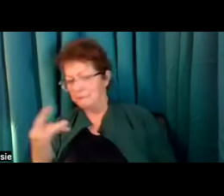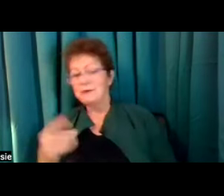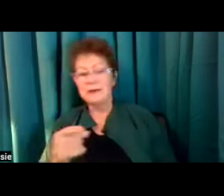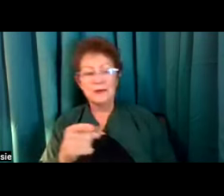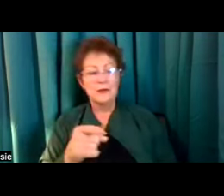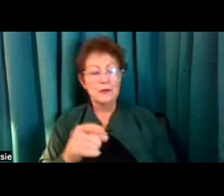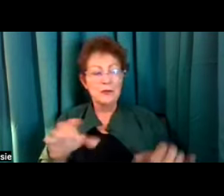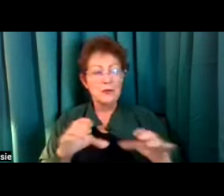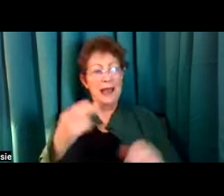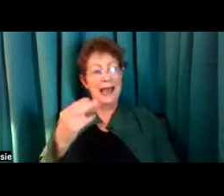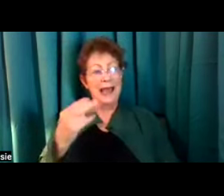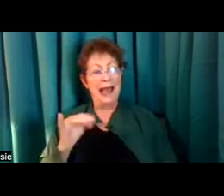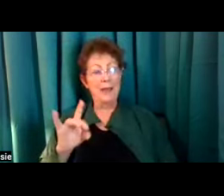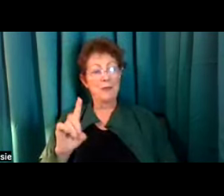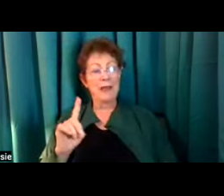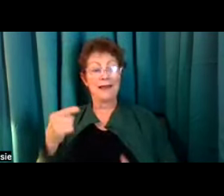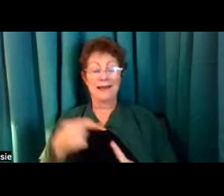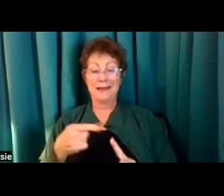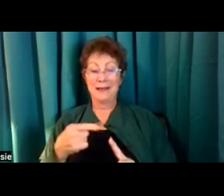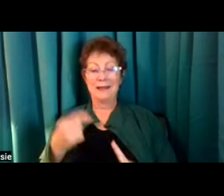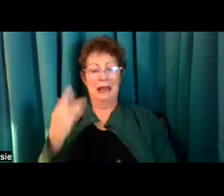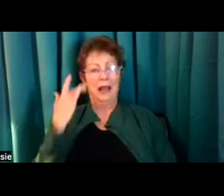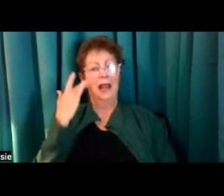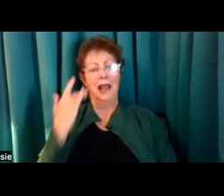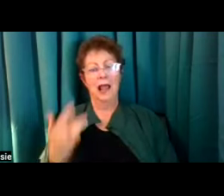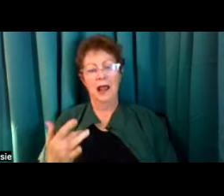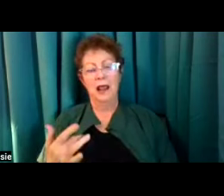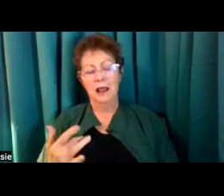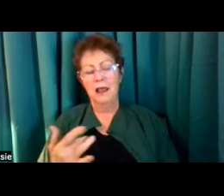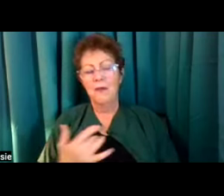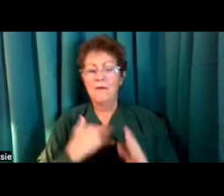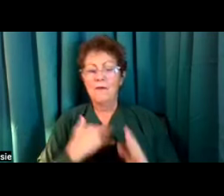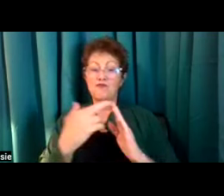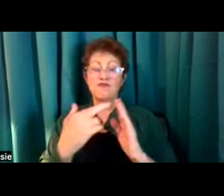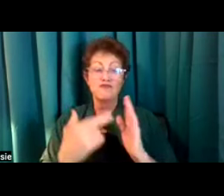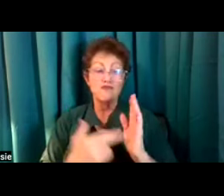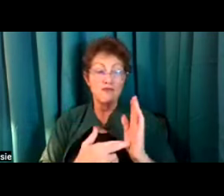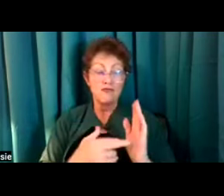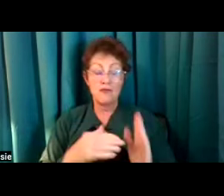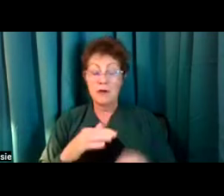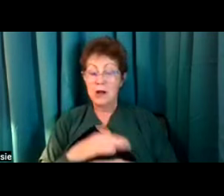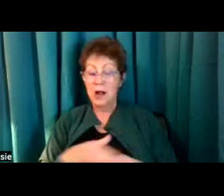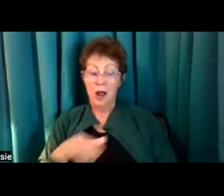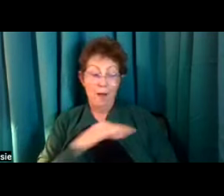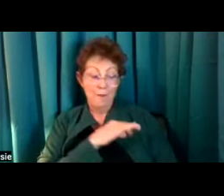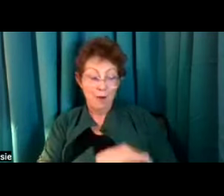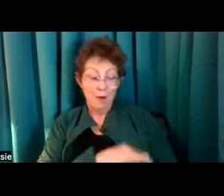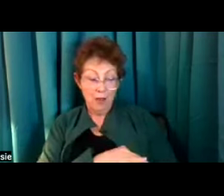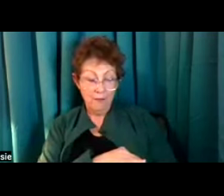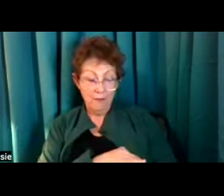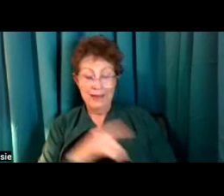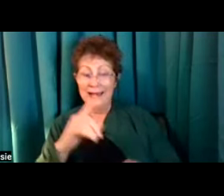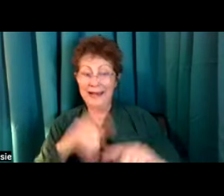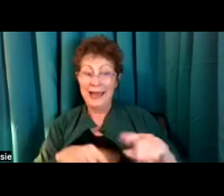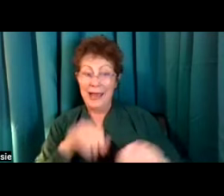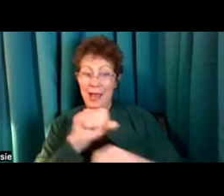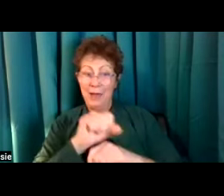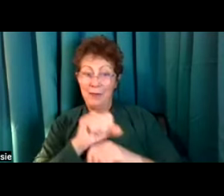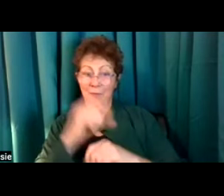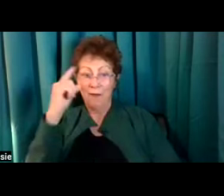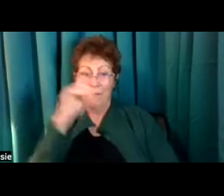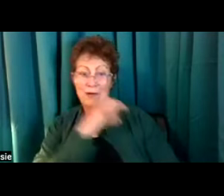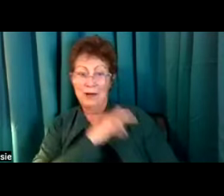hybrid structure is California. There is this rule that 51% of a nonprofit's board cannot be employees of a nonprofit or